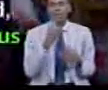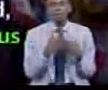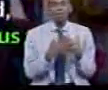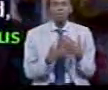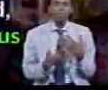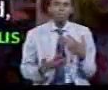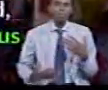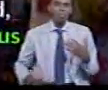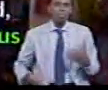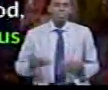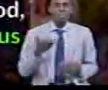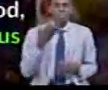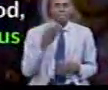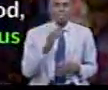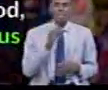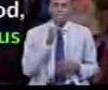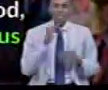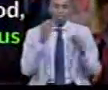Oh, in the